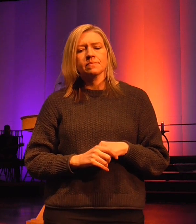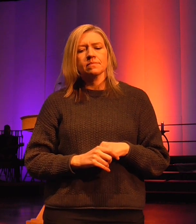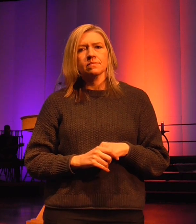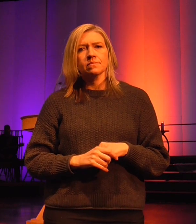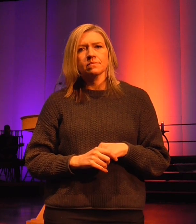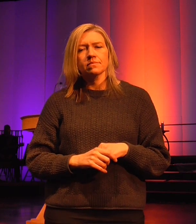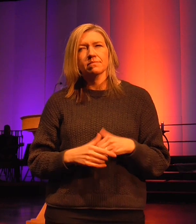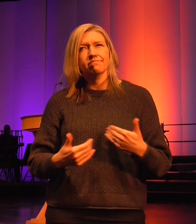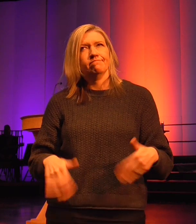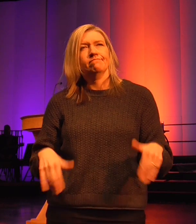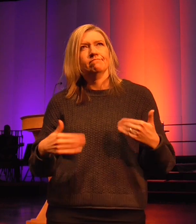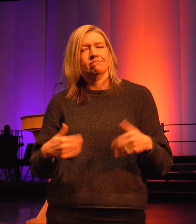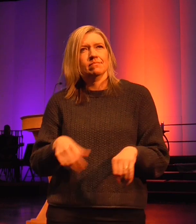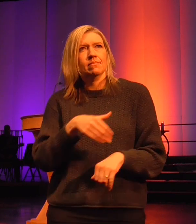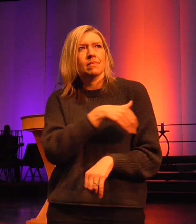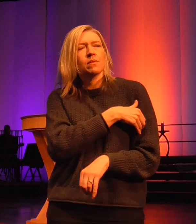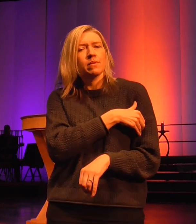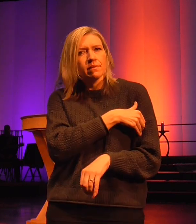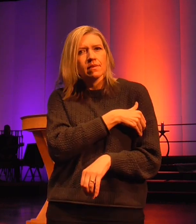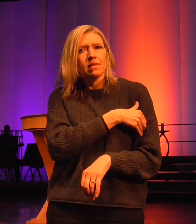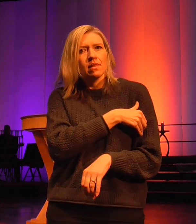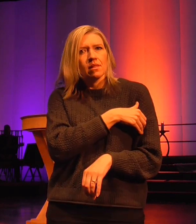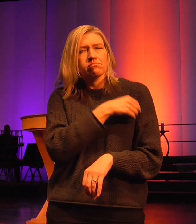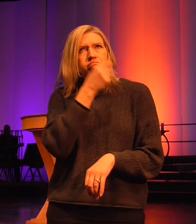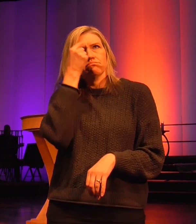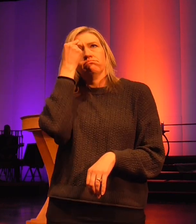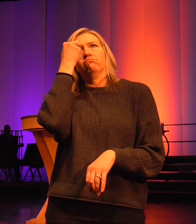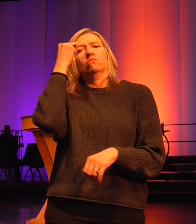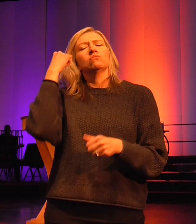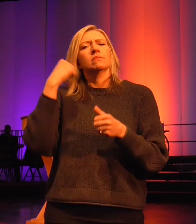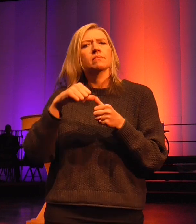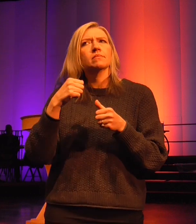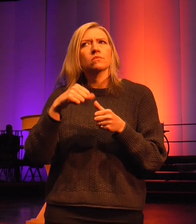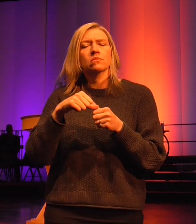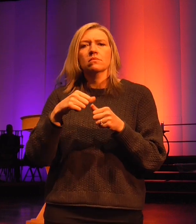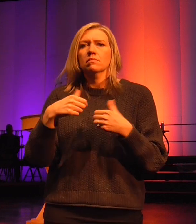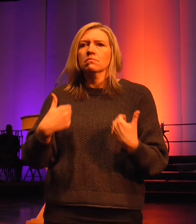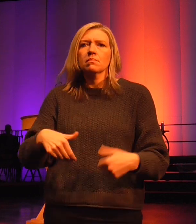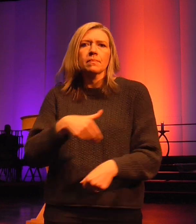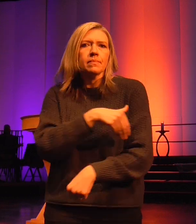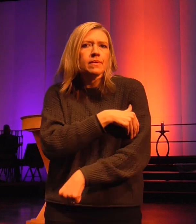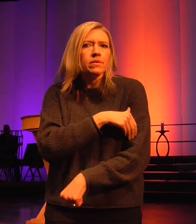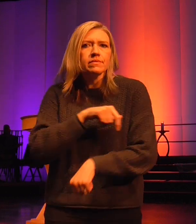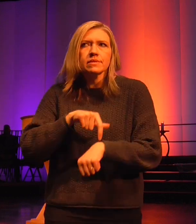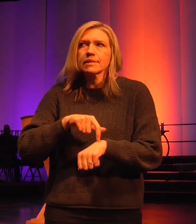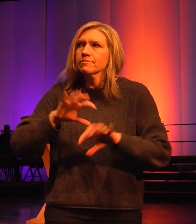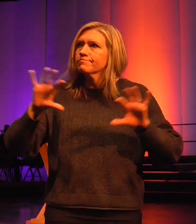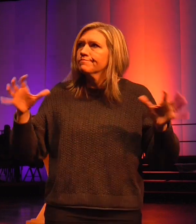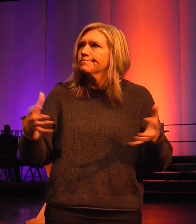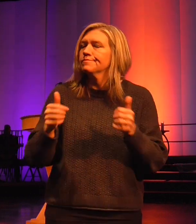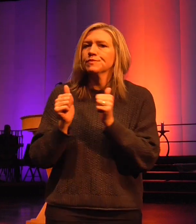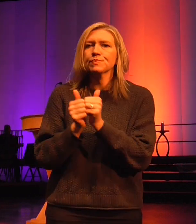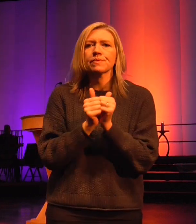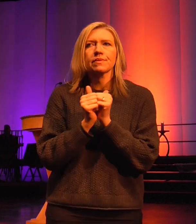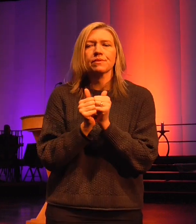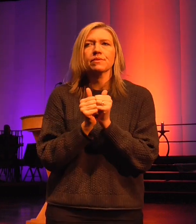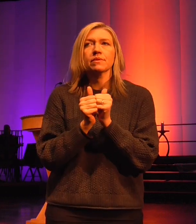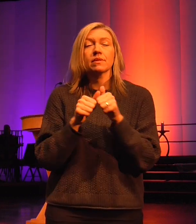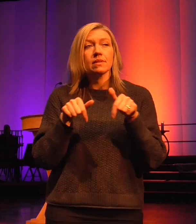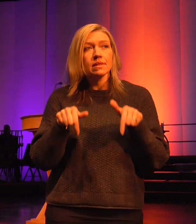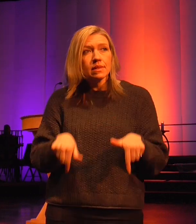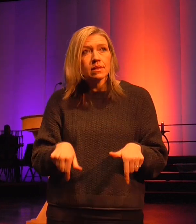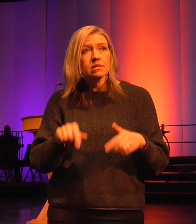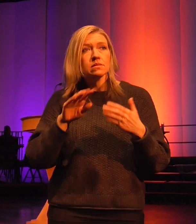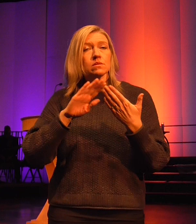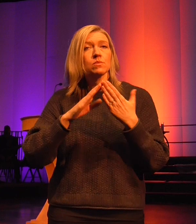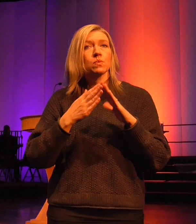What a powerful thing to remember, and what a powerful time to be together in this